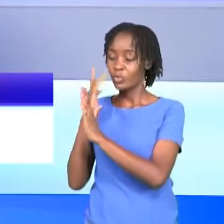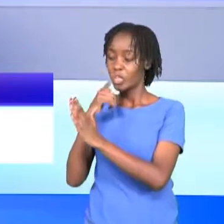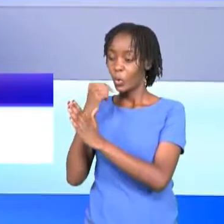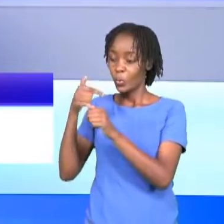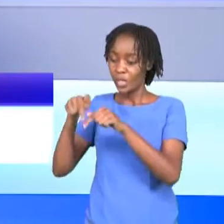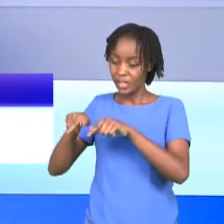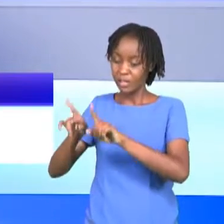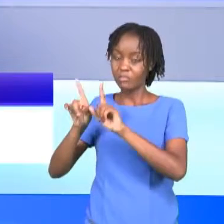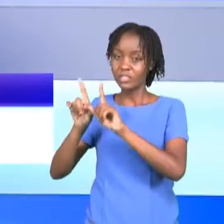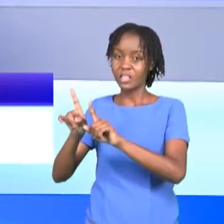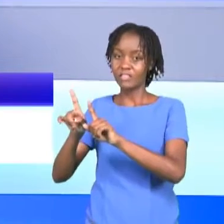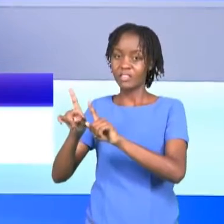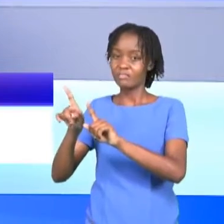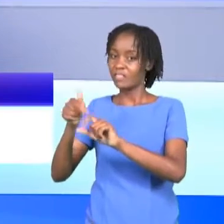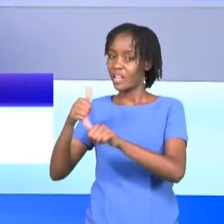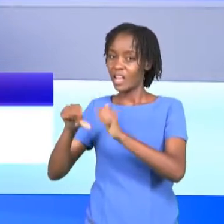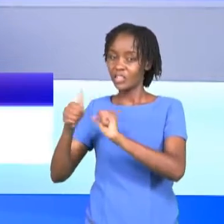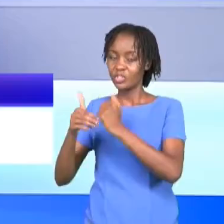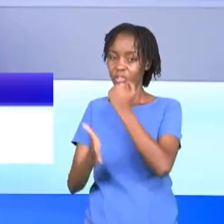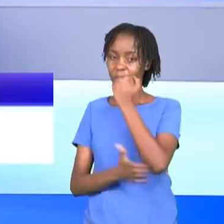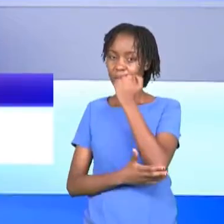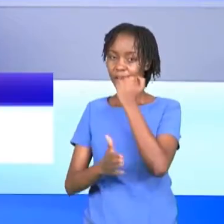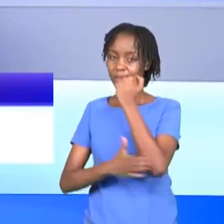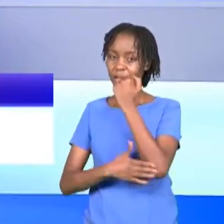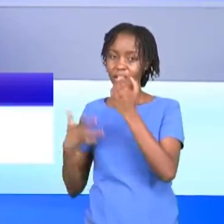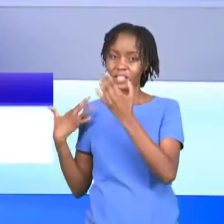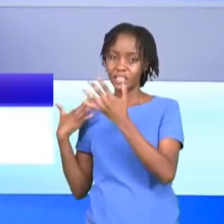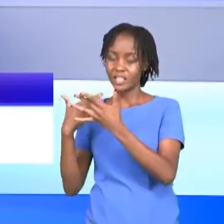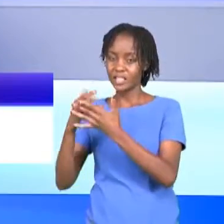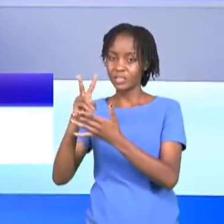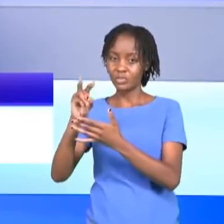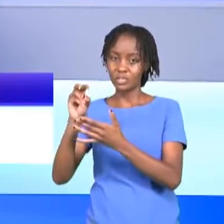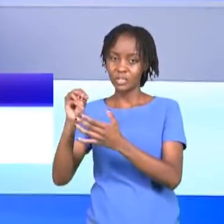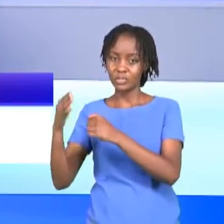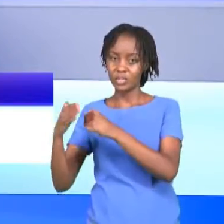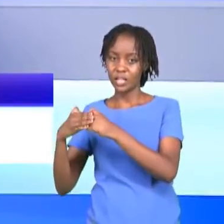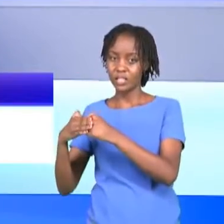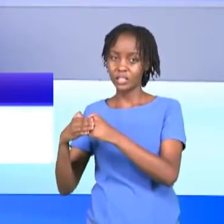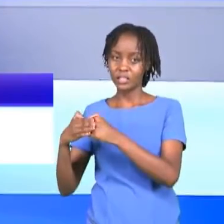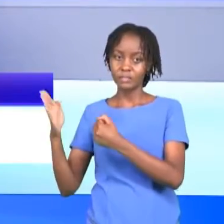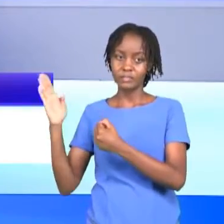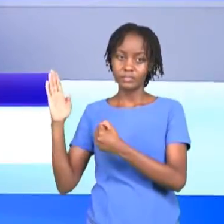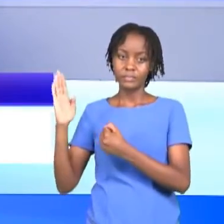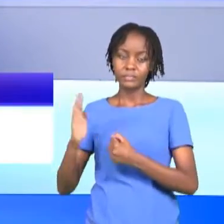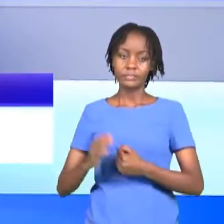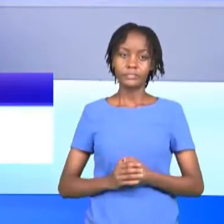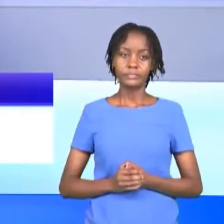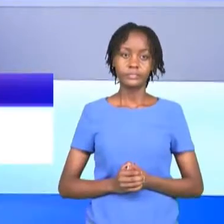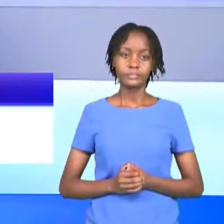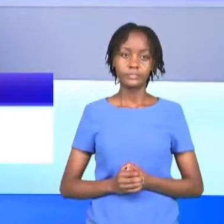perpetrated horrific abuses since 2009. Hadia Mosiwa has the details of that story.